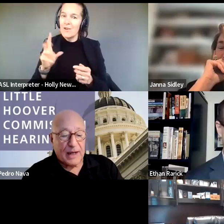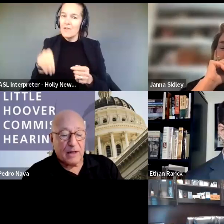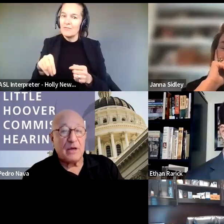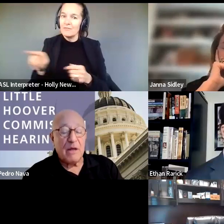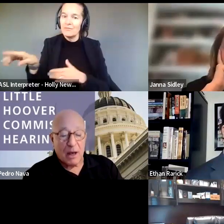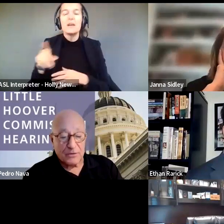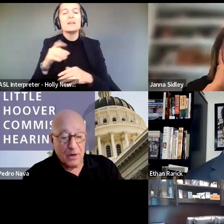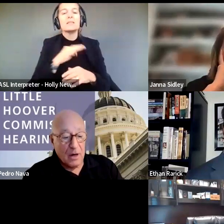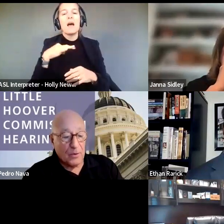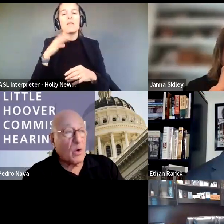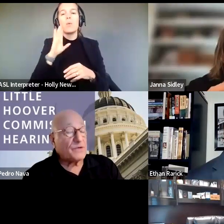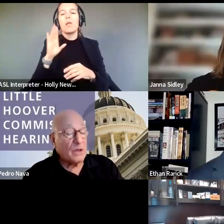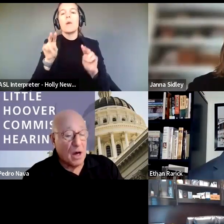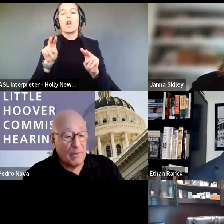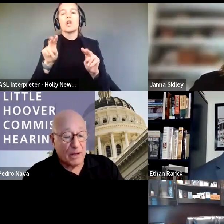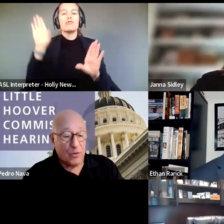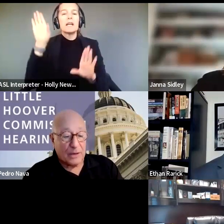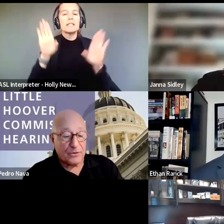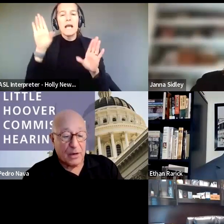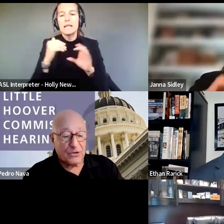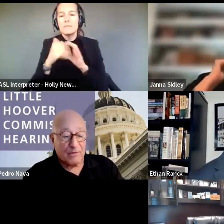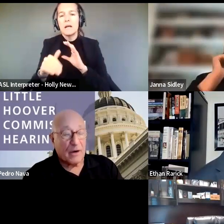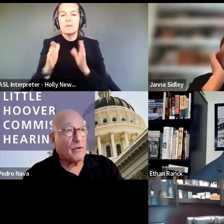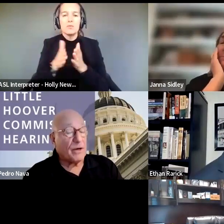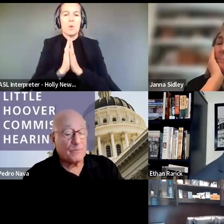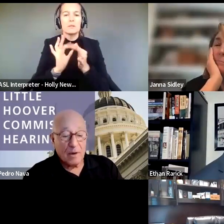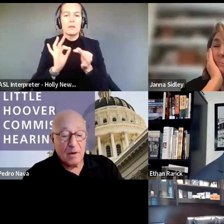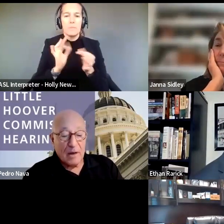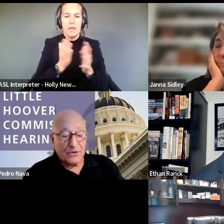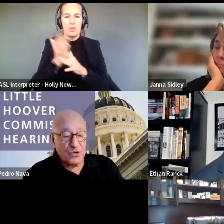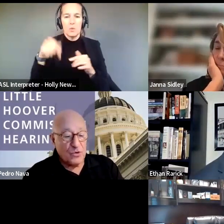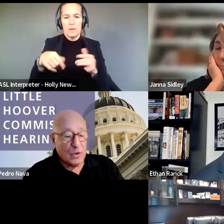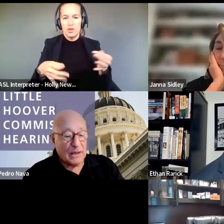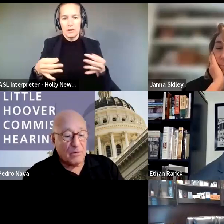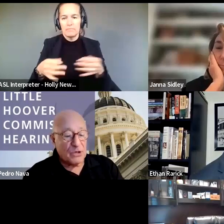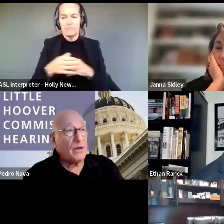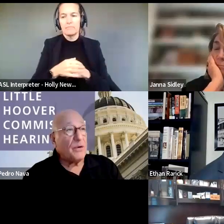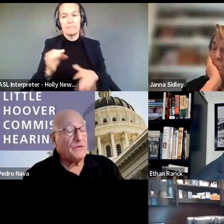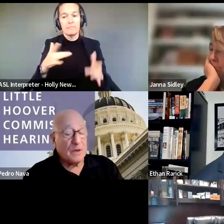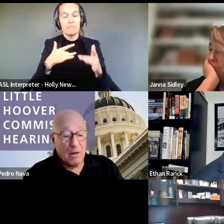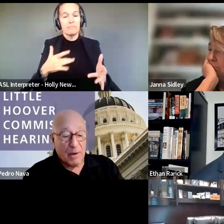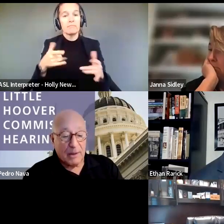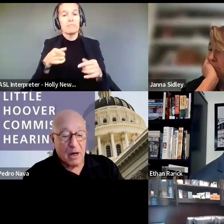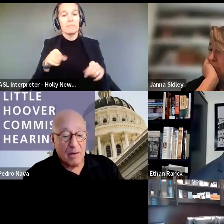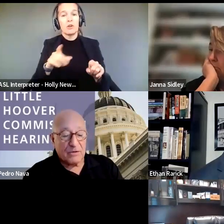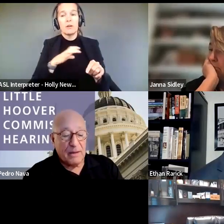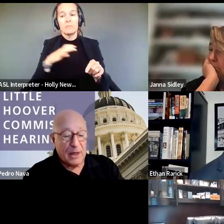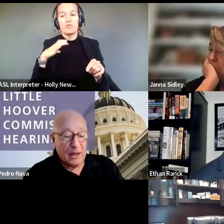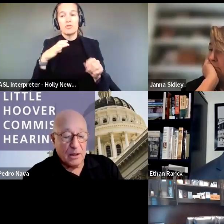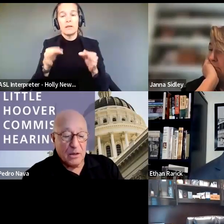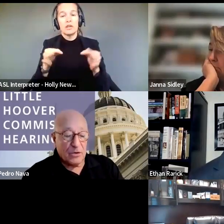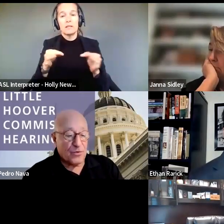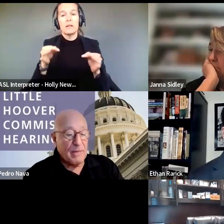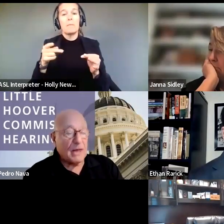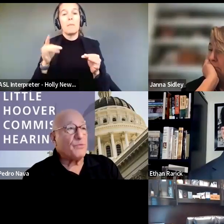raised hands and emails requesting comment throughout the duration of our hearing. As is usual at commission hearings, public comment is